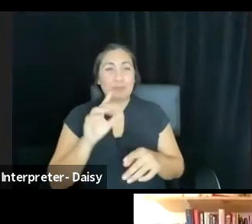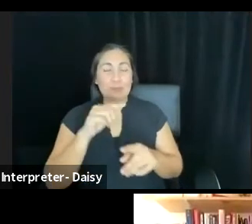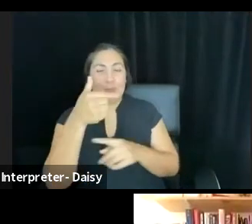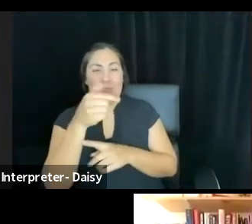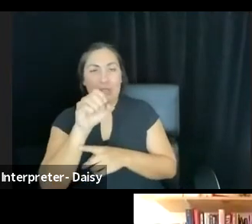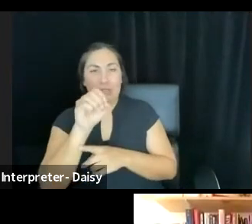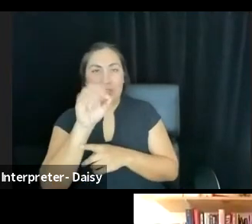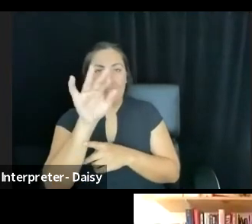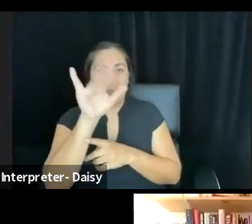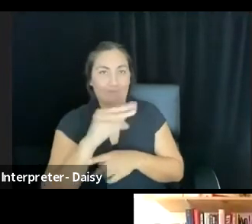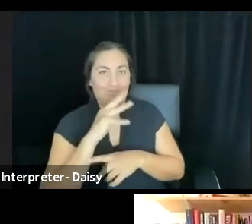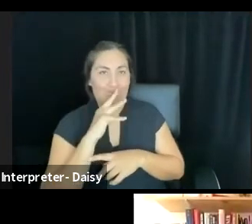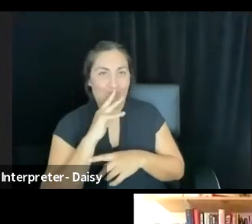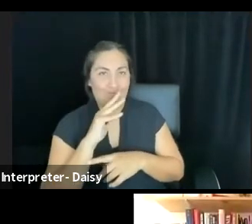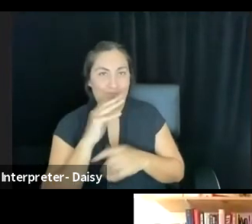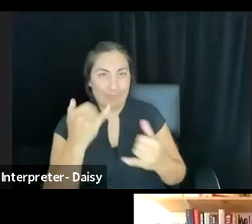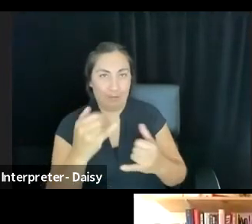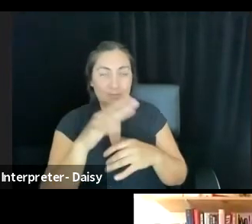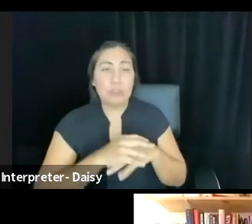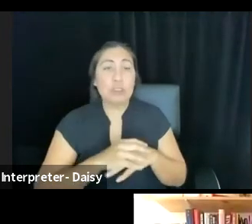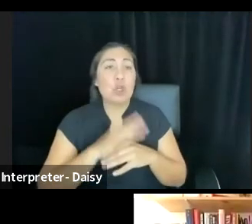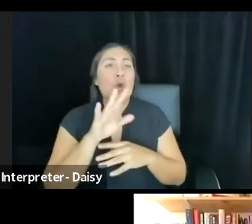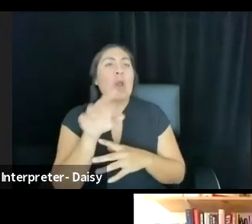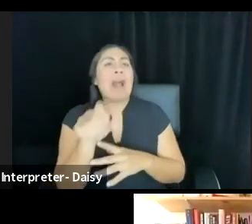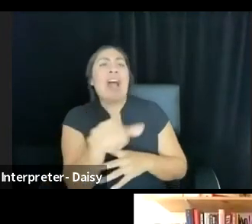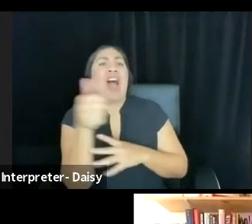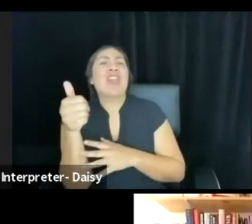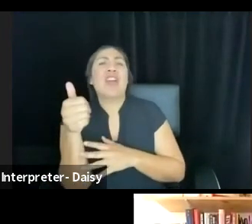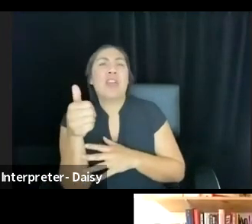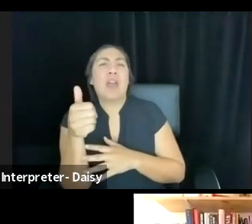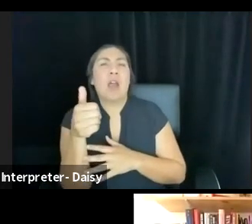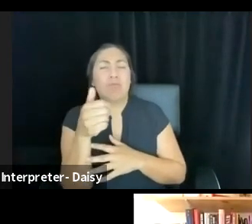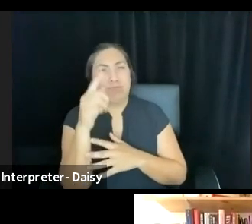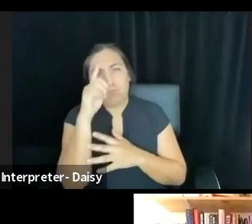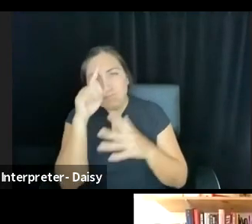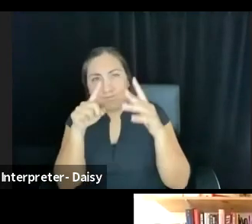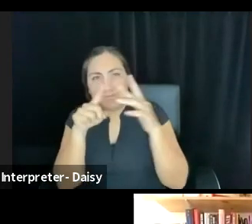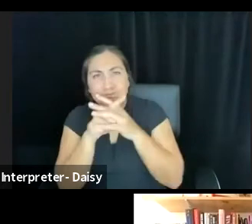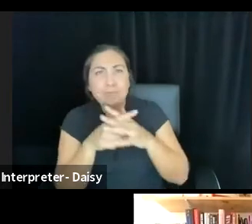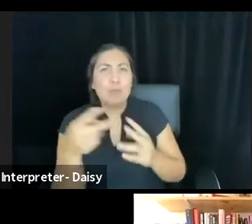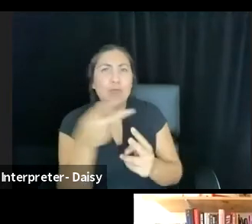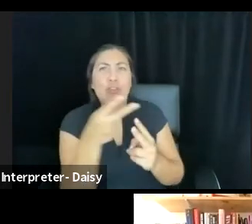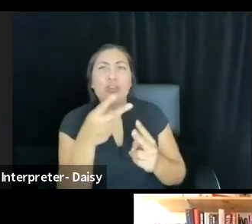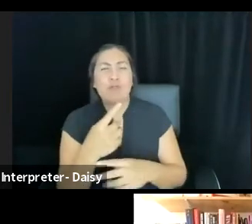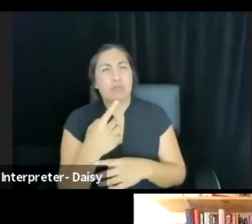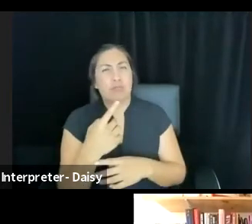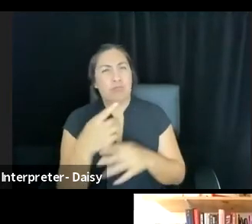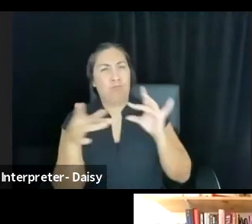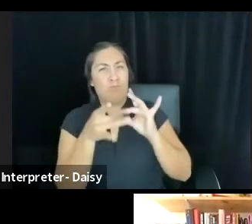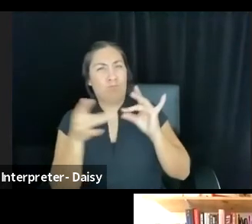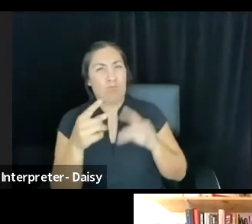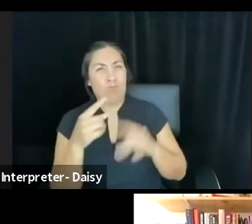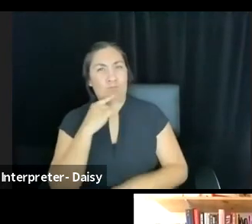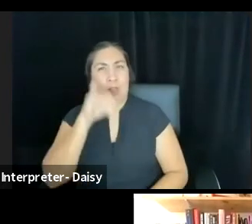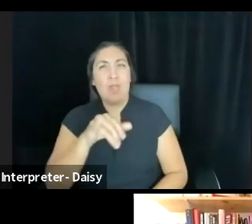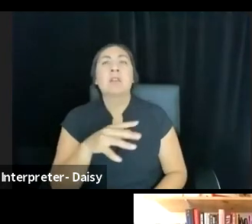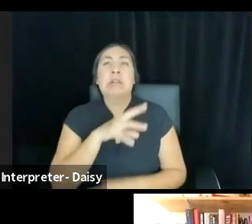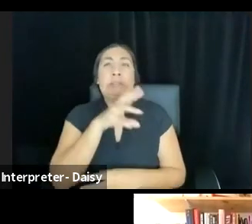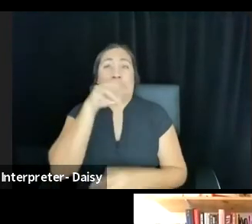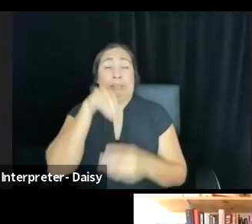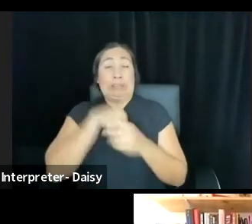as both of you are sharing this is that inside of this question around the purpose, is also for